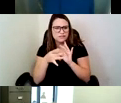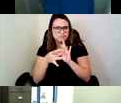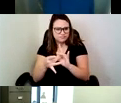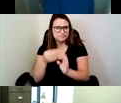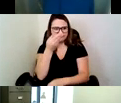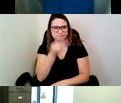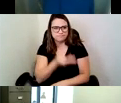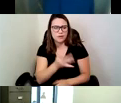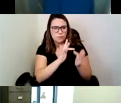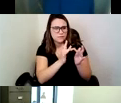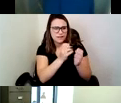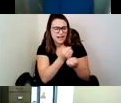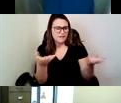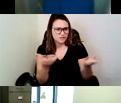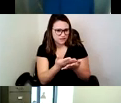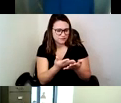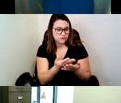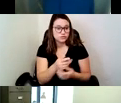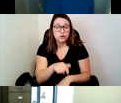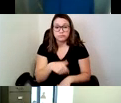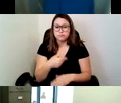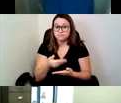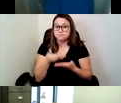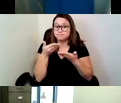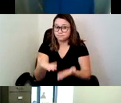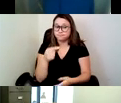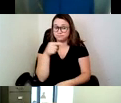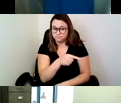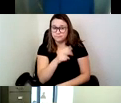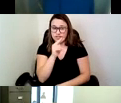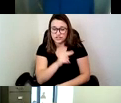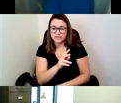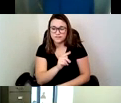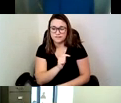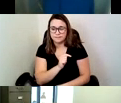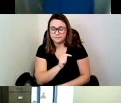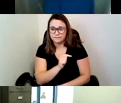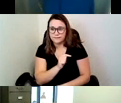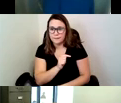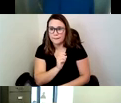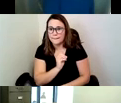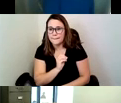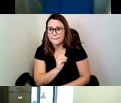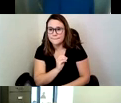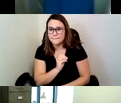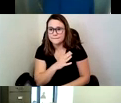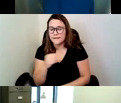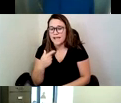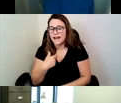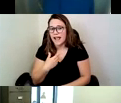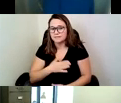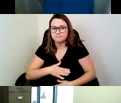that we do. So I encourage everyone and invite you to take a look. And I really very, very much